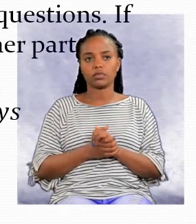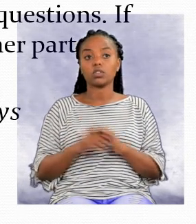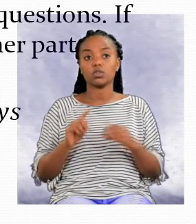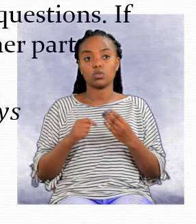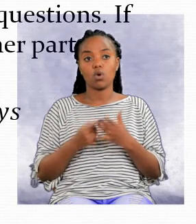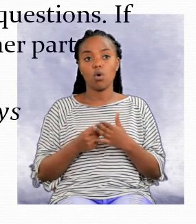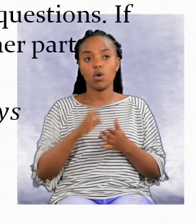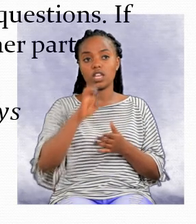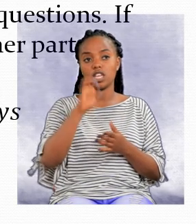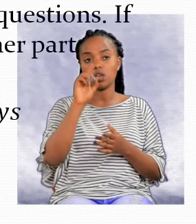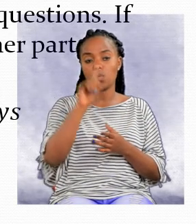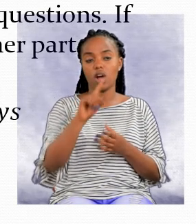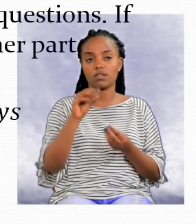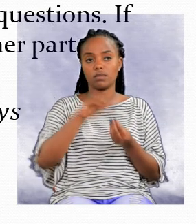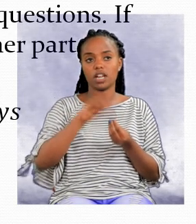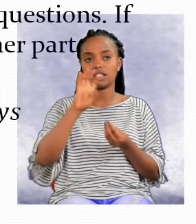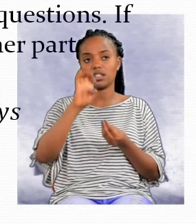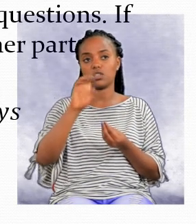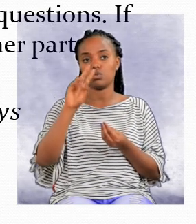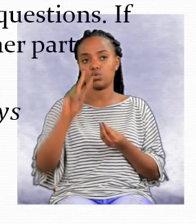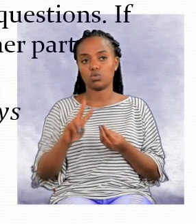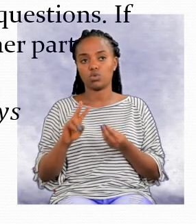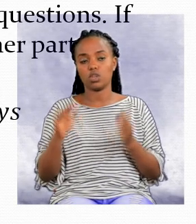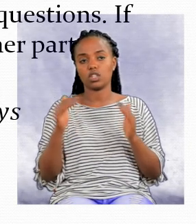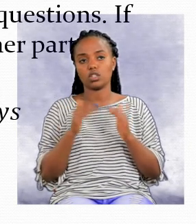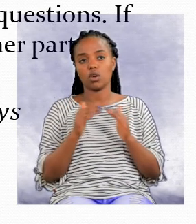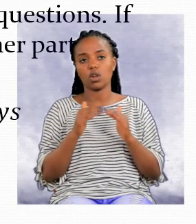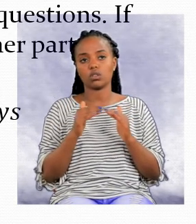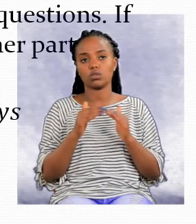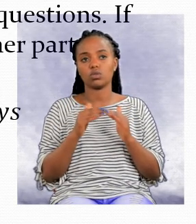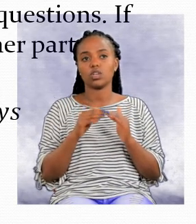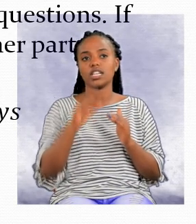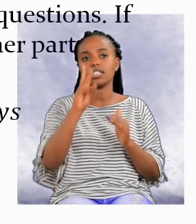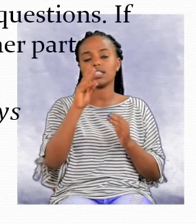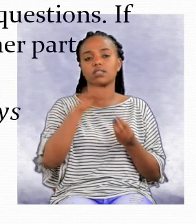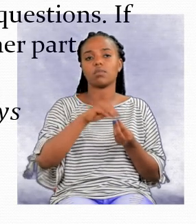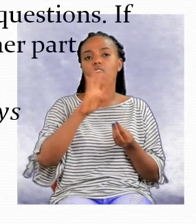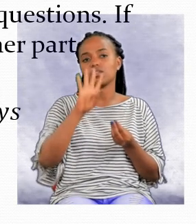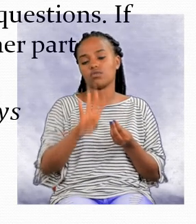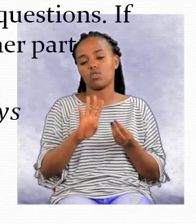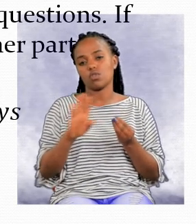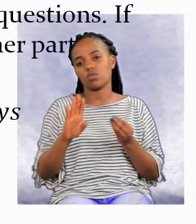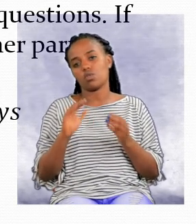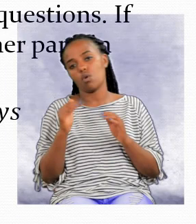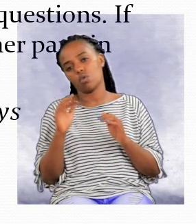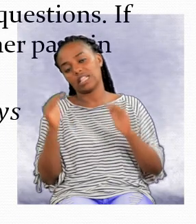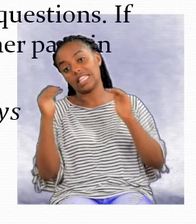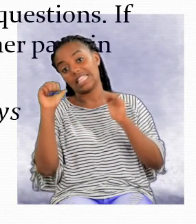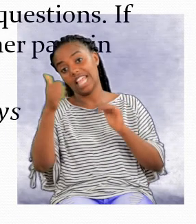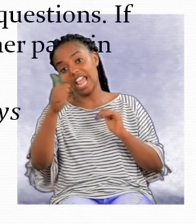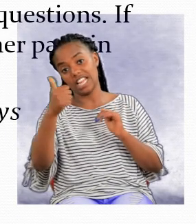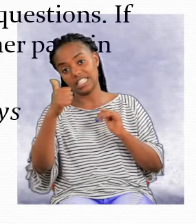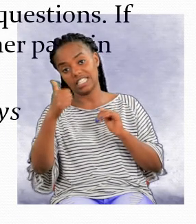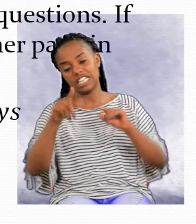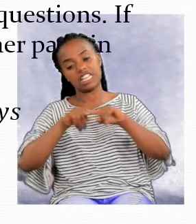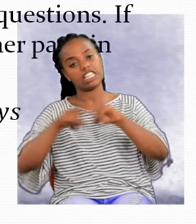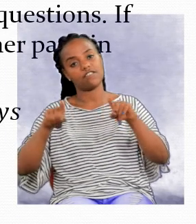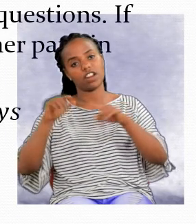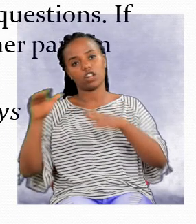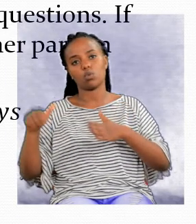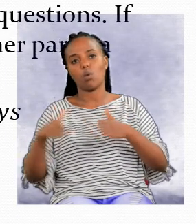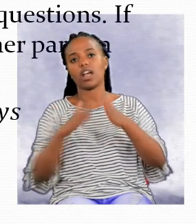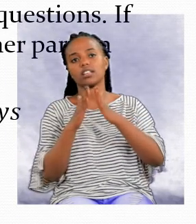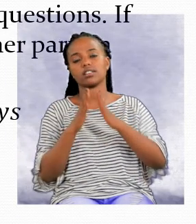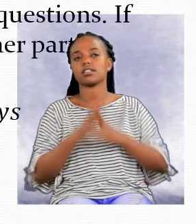So E1 or E2, event 1 or event 2 occurs in 6 plus 4 or in 10 different